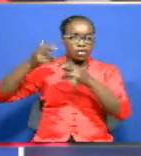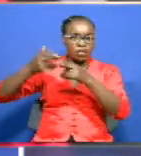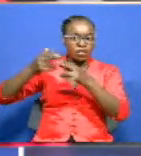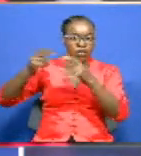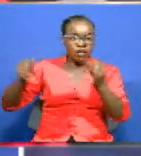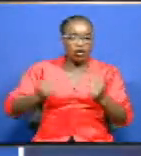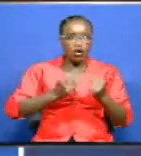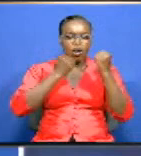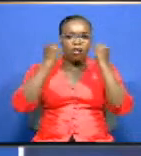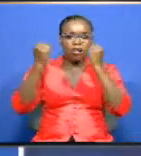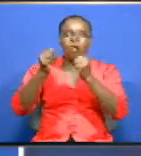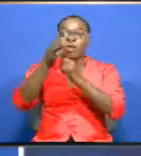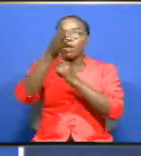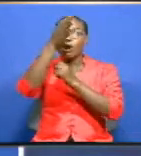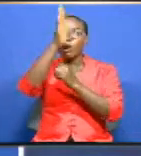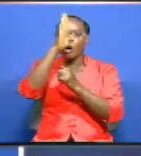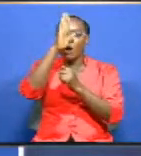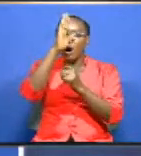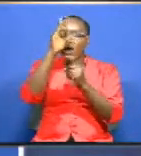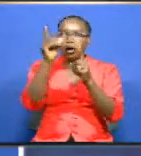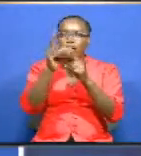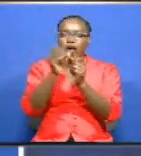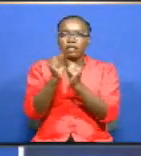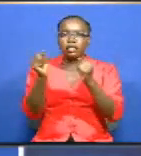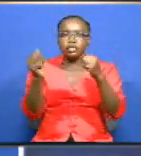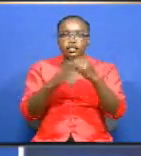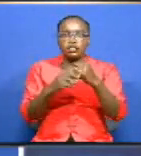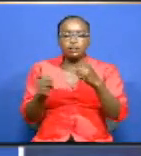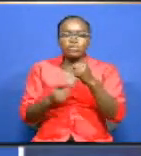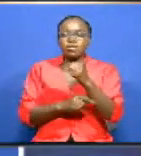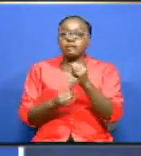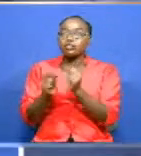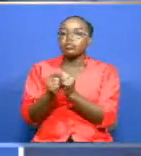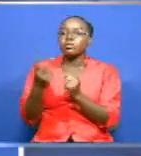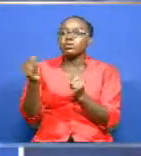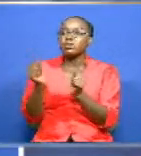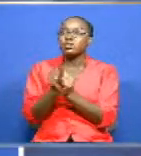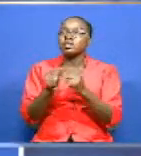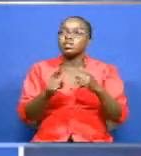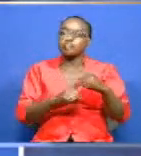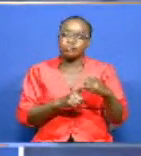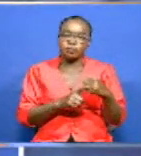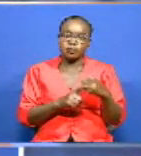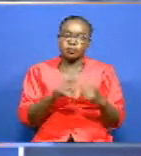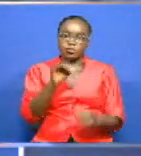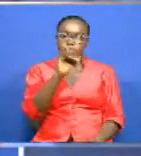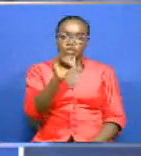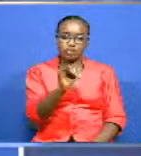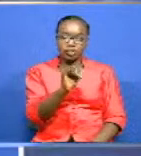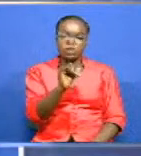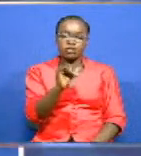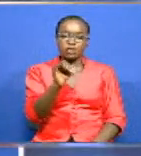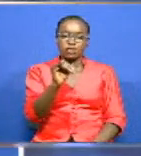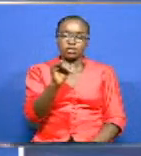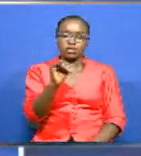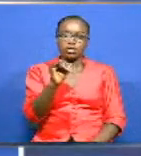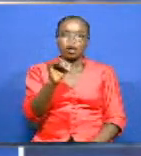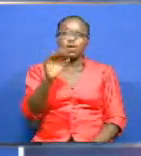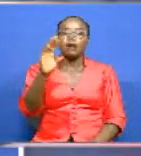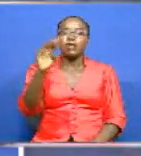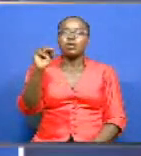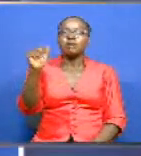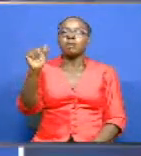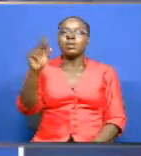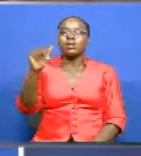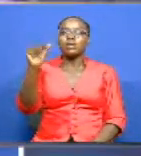Almighty God. On the 19th of October 2016, Chief Justice David Kenani Maraga